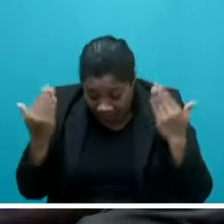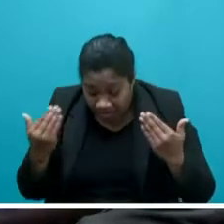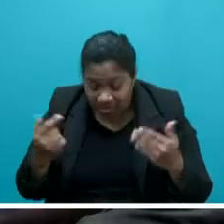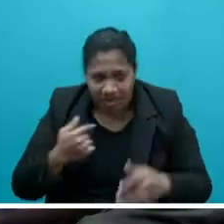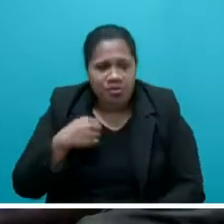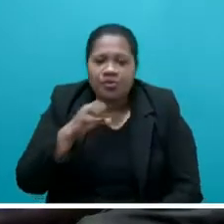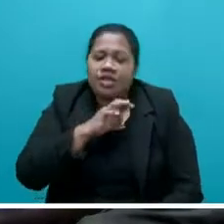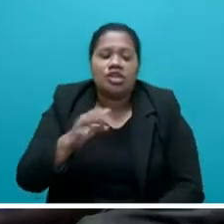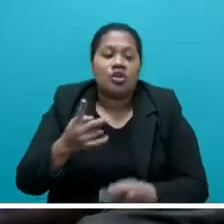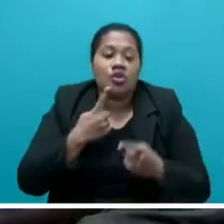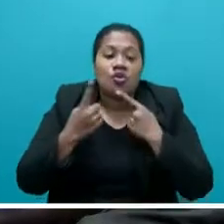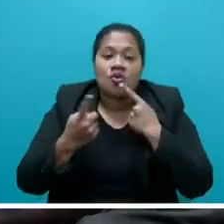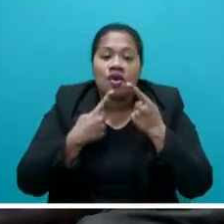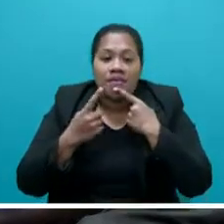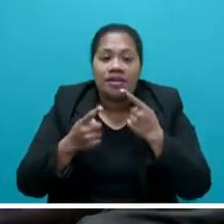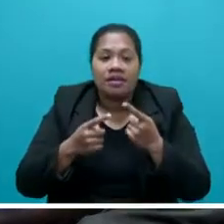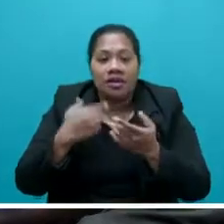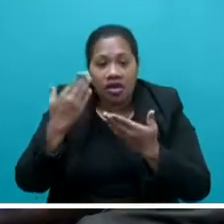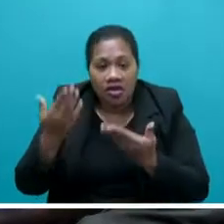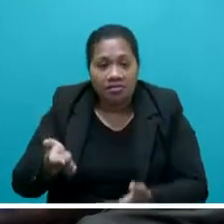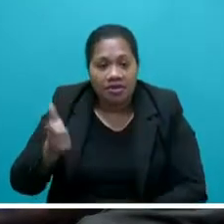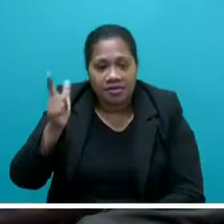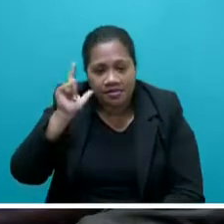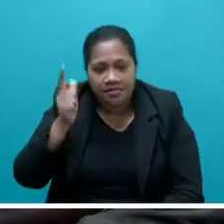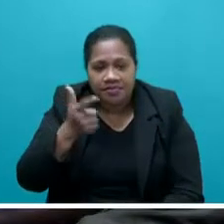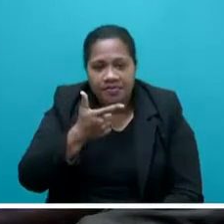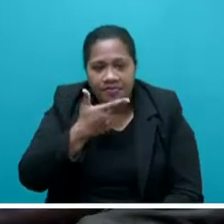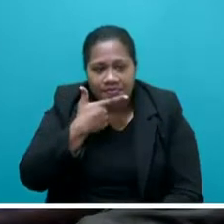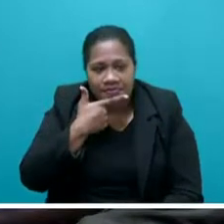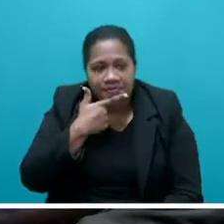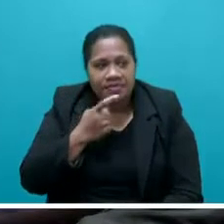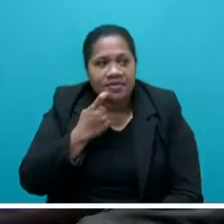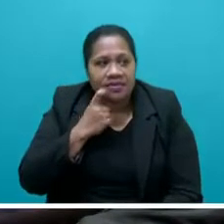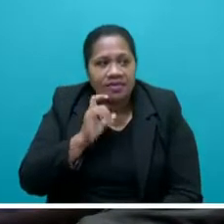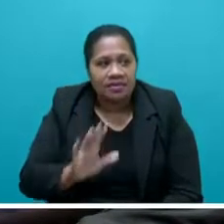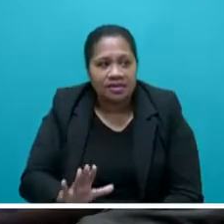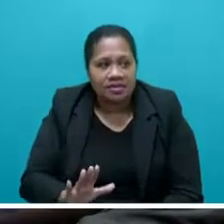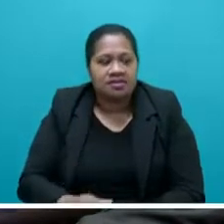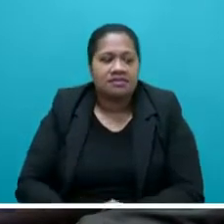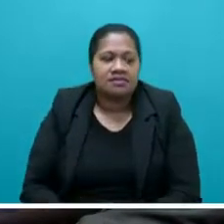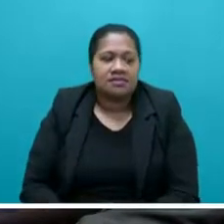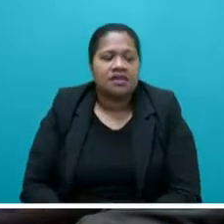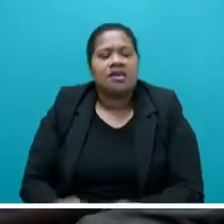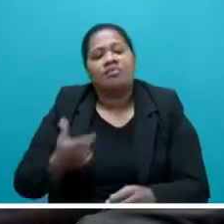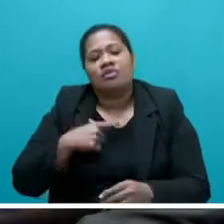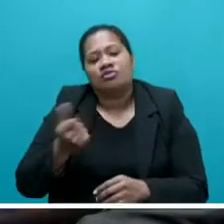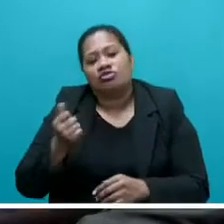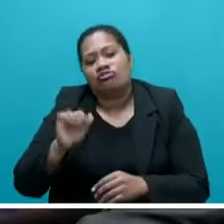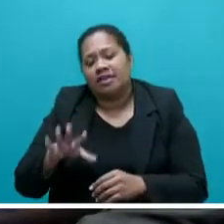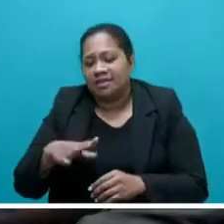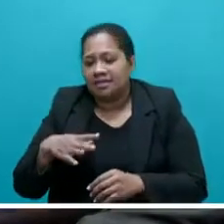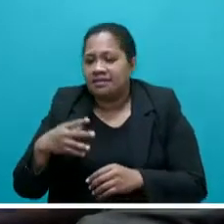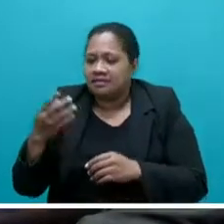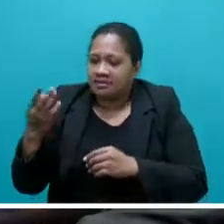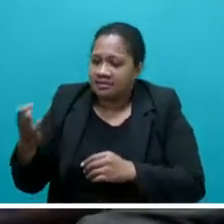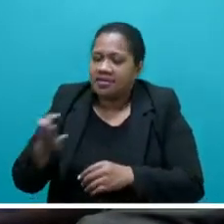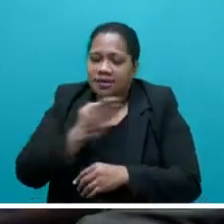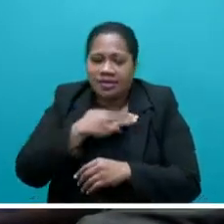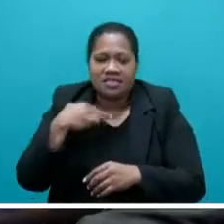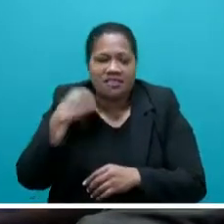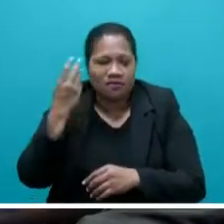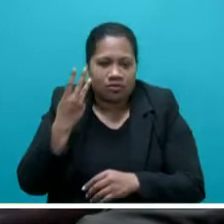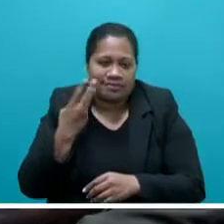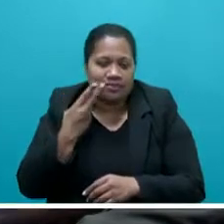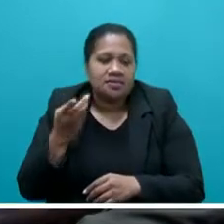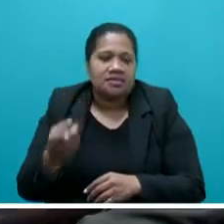to comment on Honorable Gerengere Tambua's curse. A lot of people have said it. Mr. Speaker, sir.